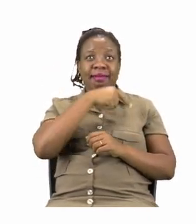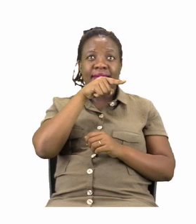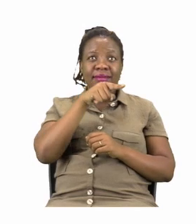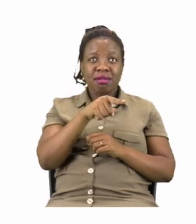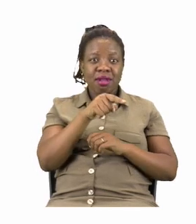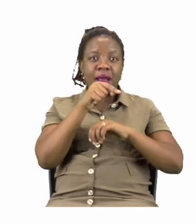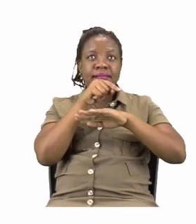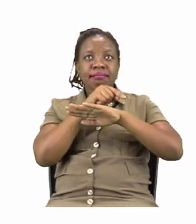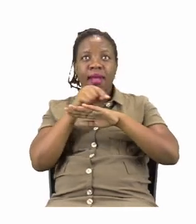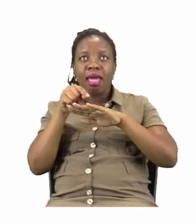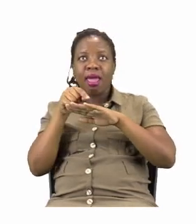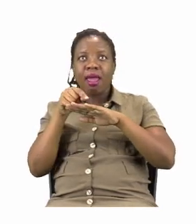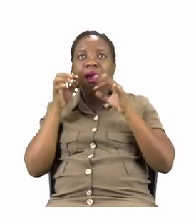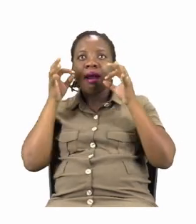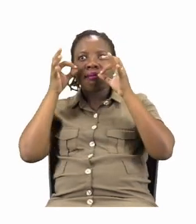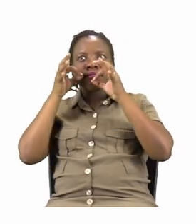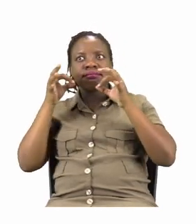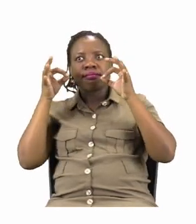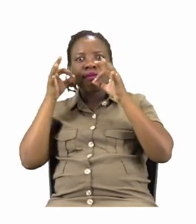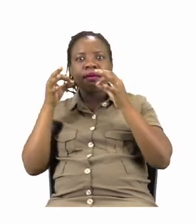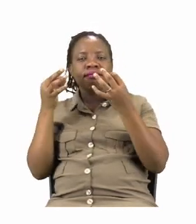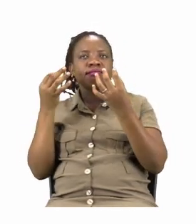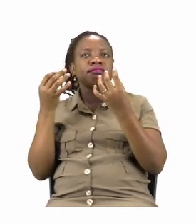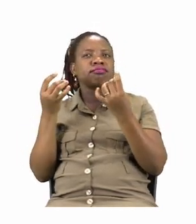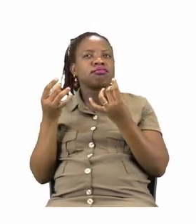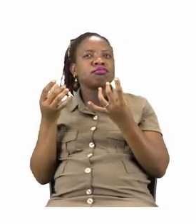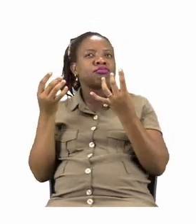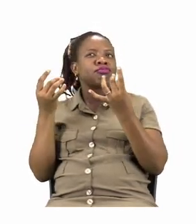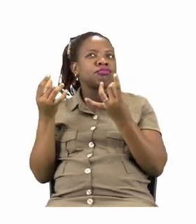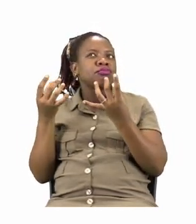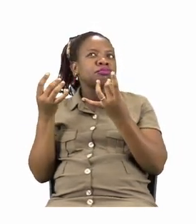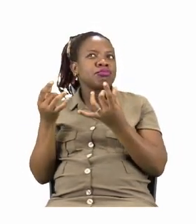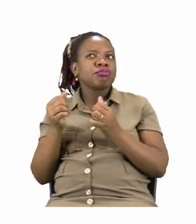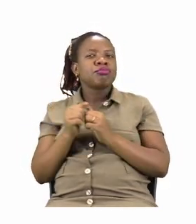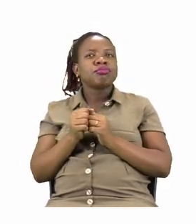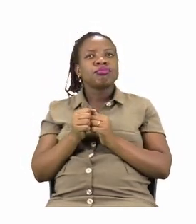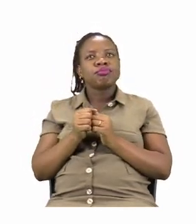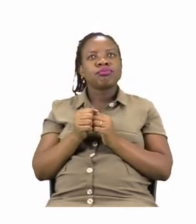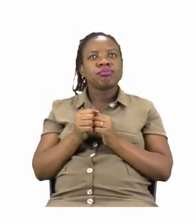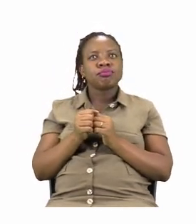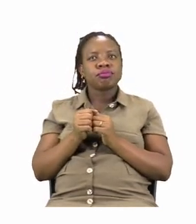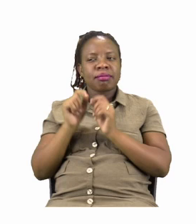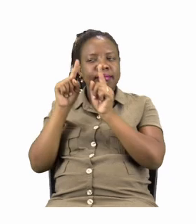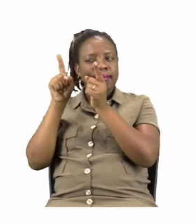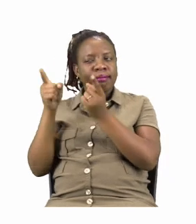beautiful songs. Now there you see the word sing in brackets,